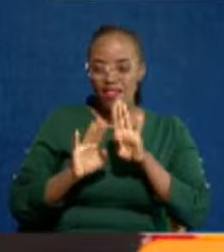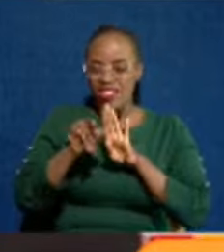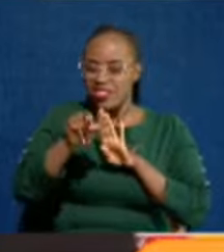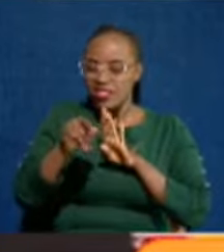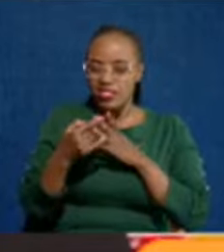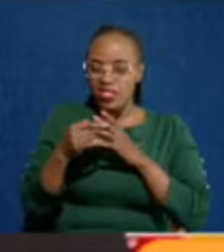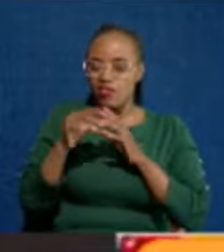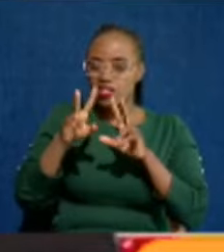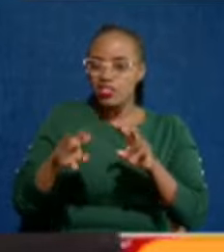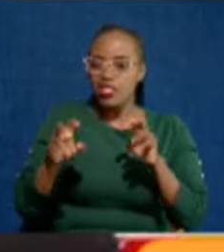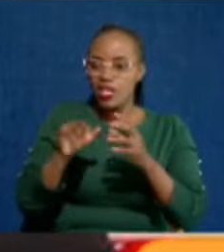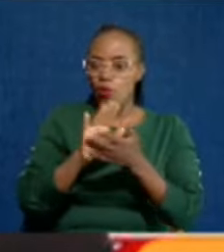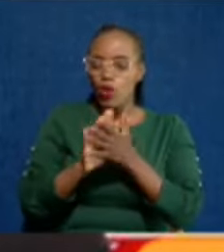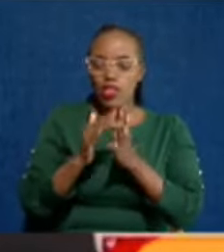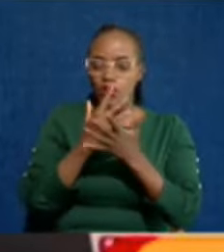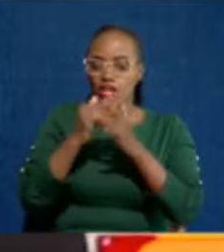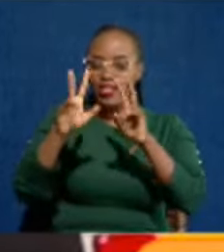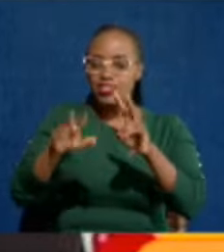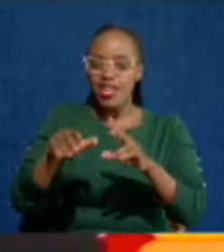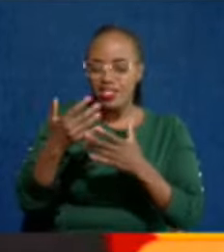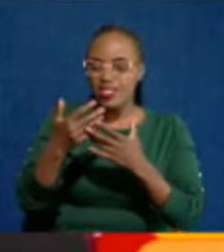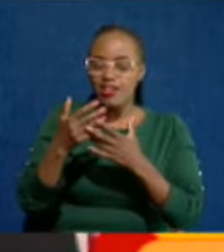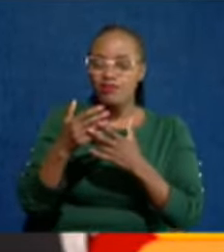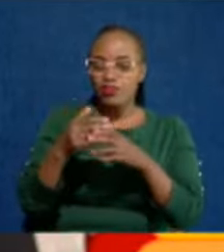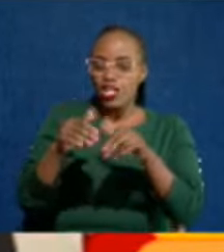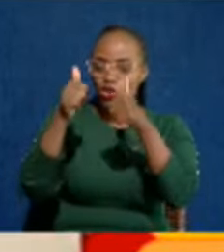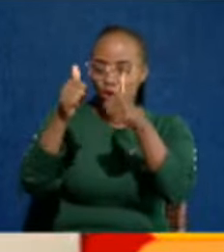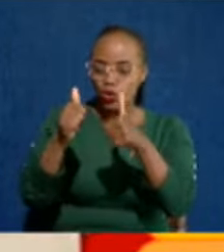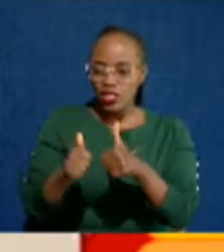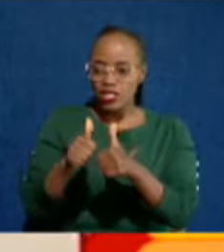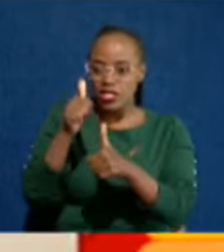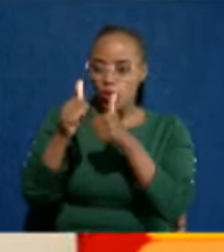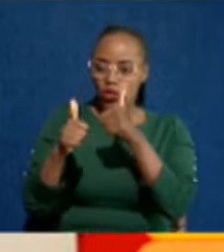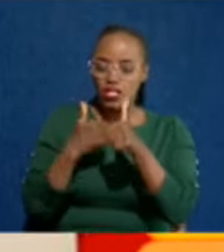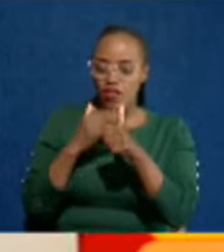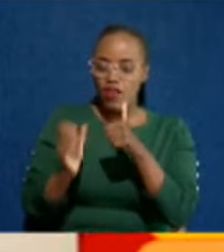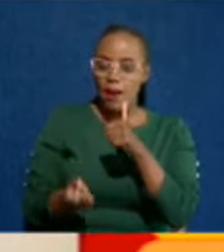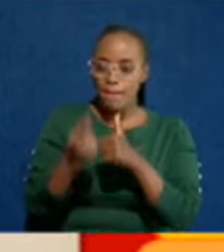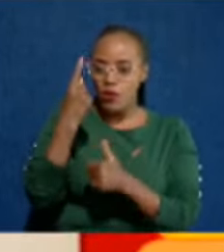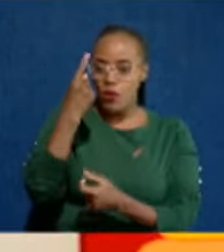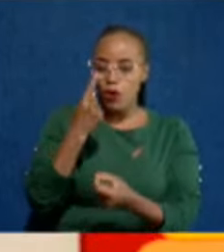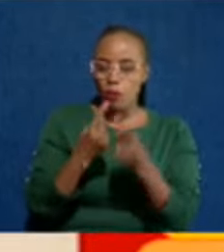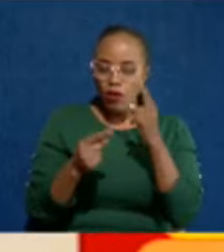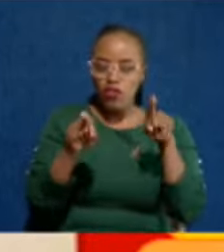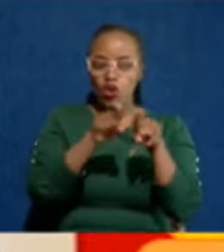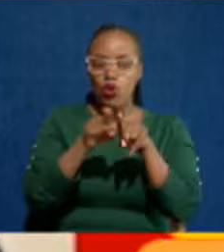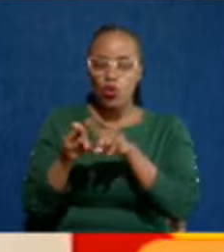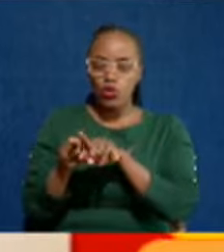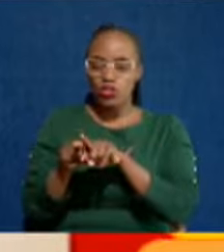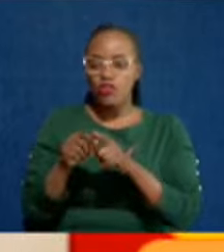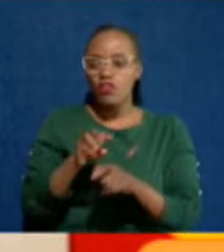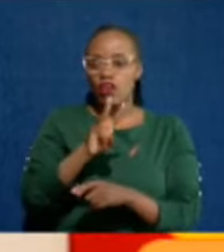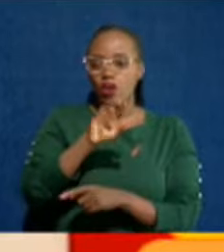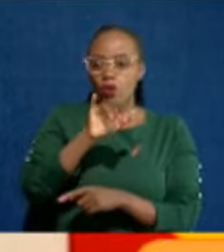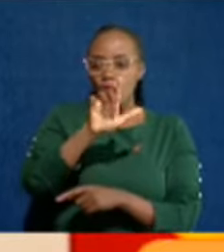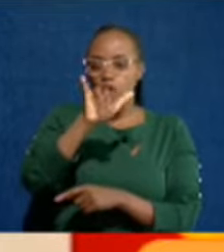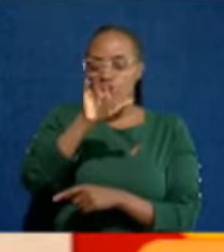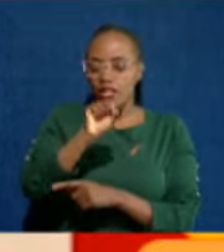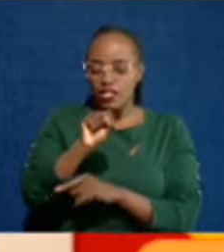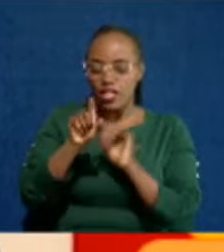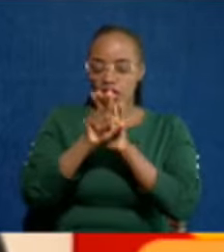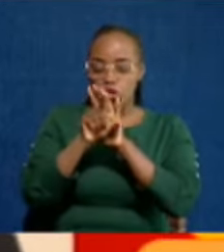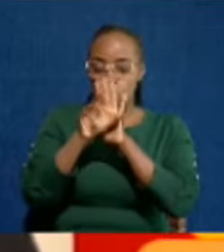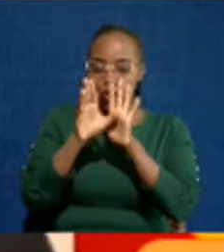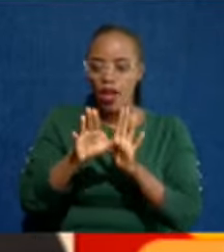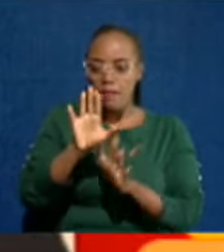searches without search warrants. And that is the issue that he has been able to raise. And also, Willis Otieno, that is Jimi Wanjigi's